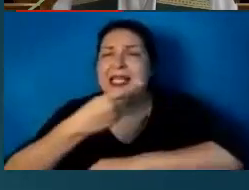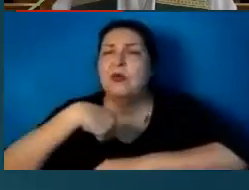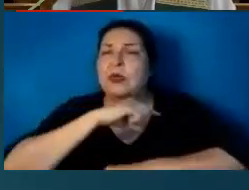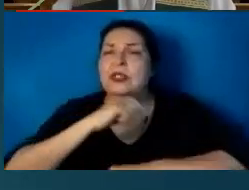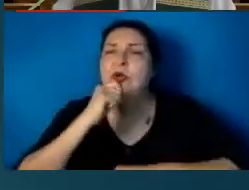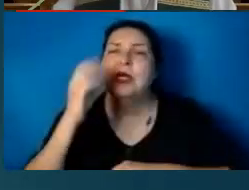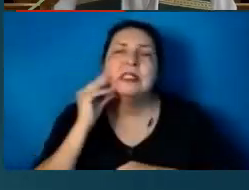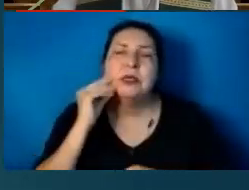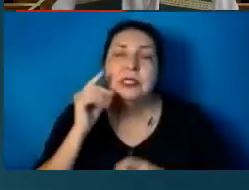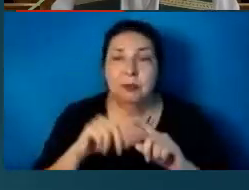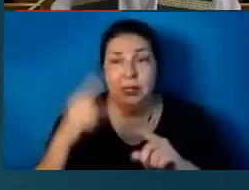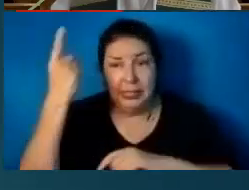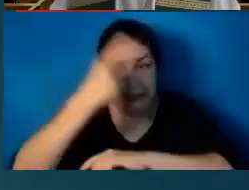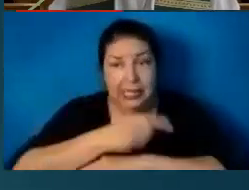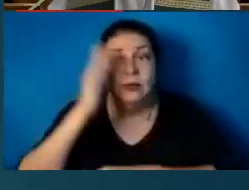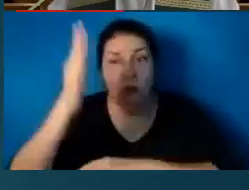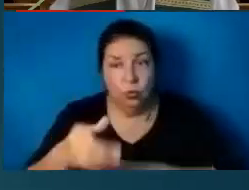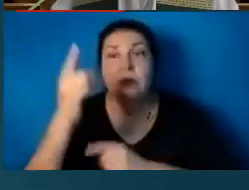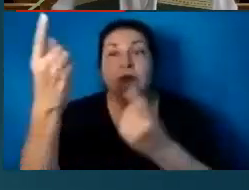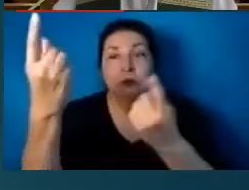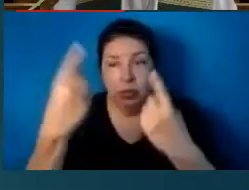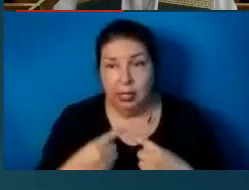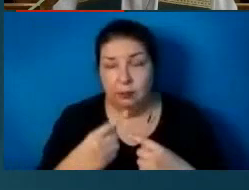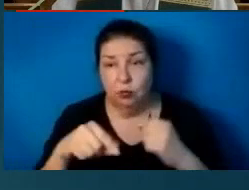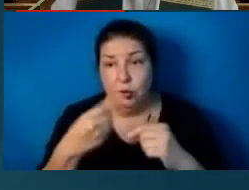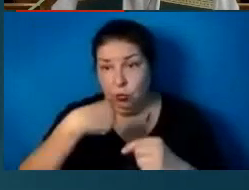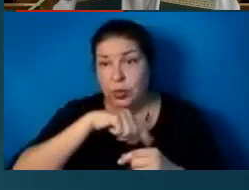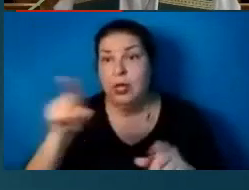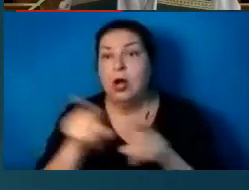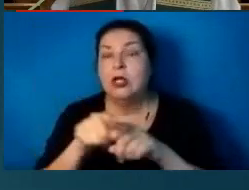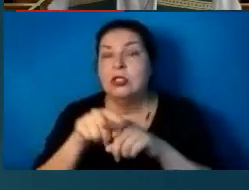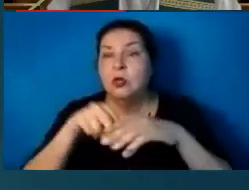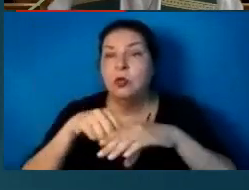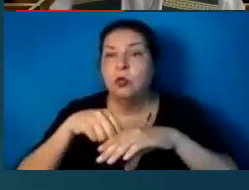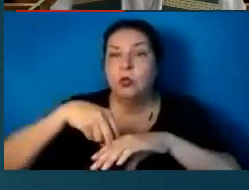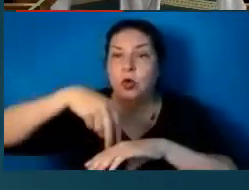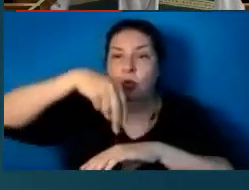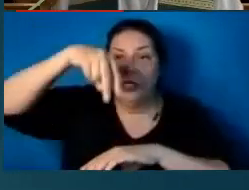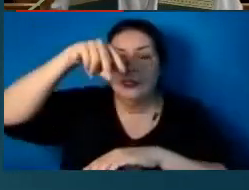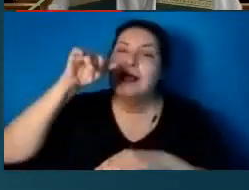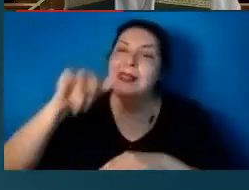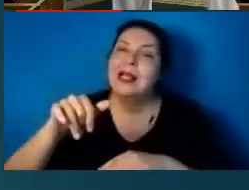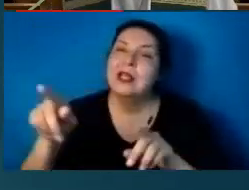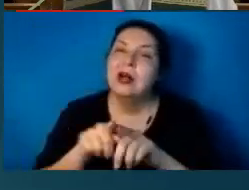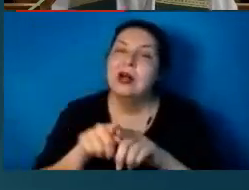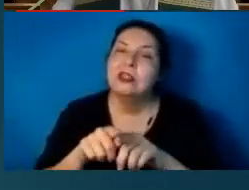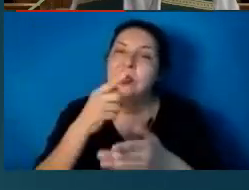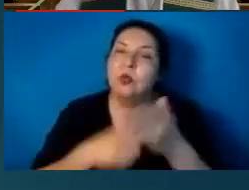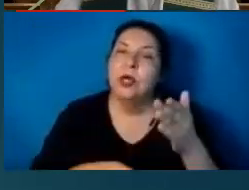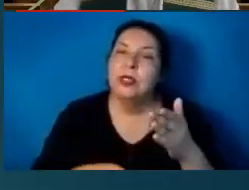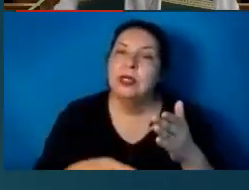day is coming when we too shall rise. This is also what the gospel is all